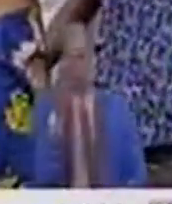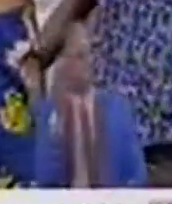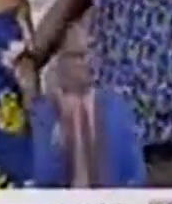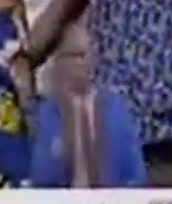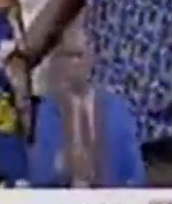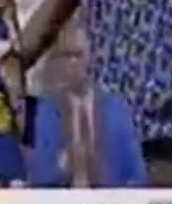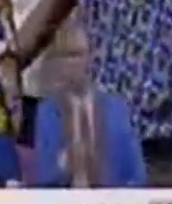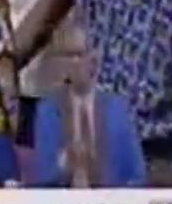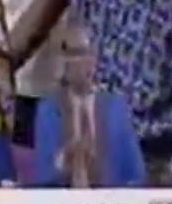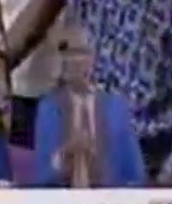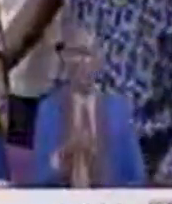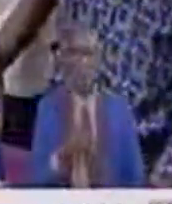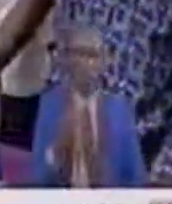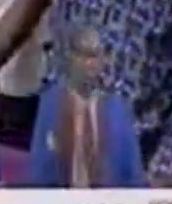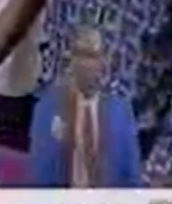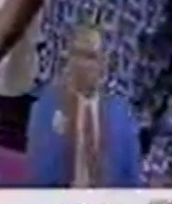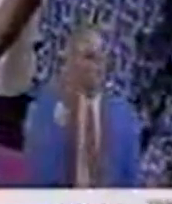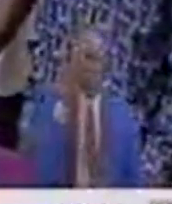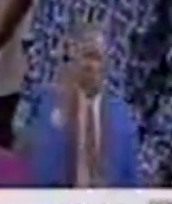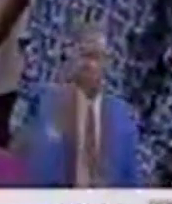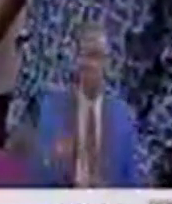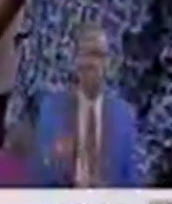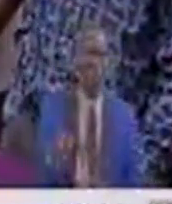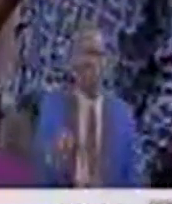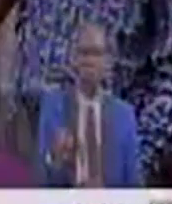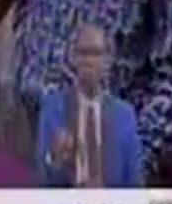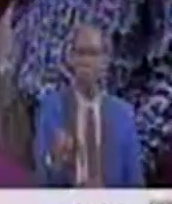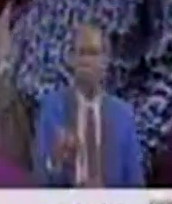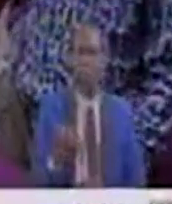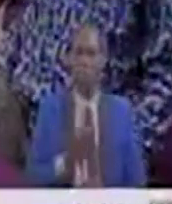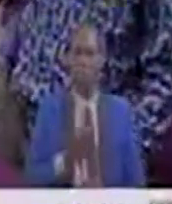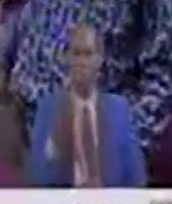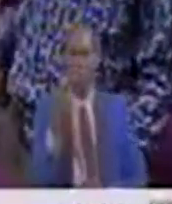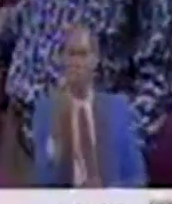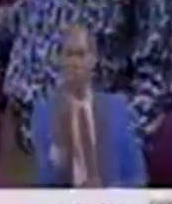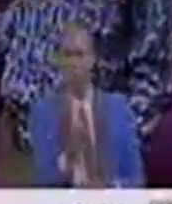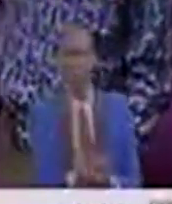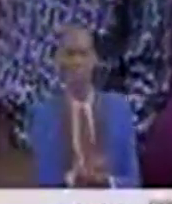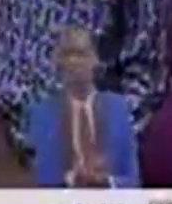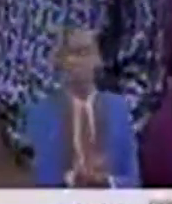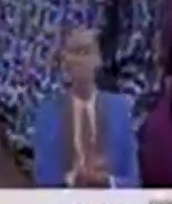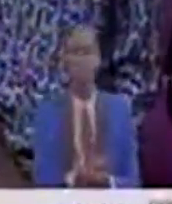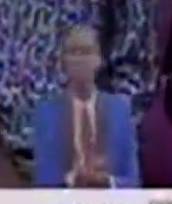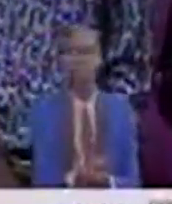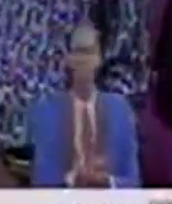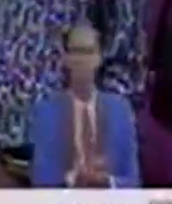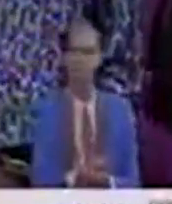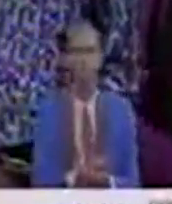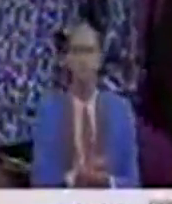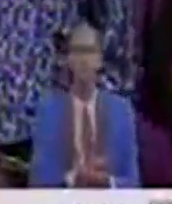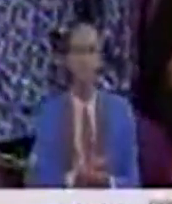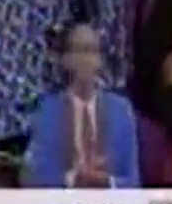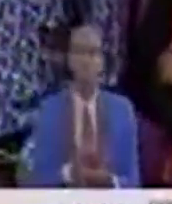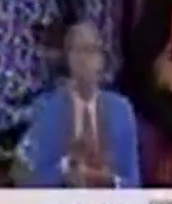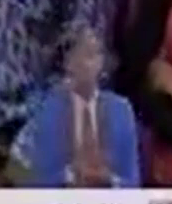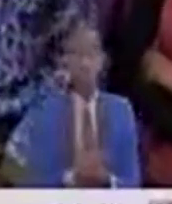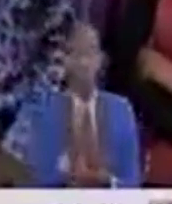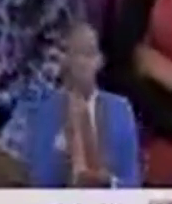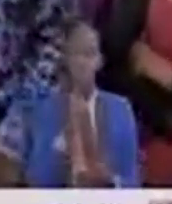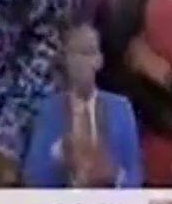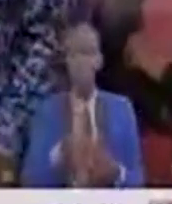that. I realize that. I see that. That's how it